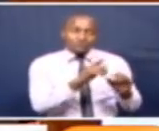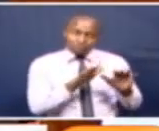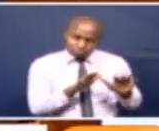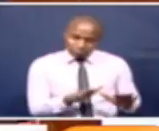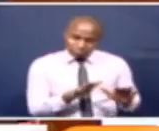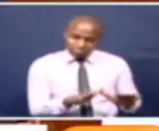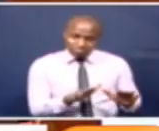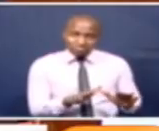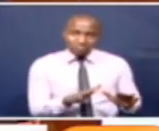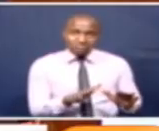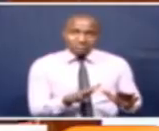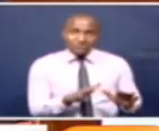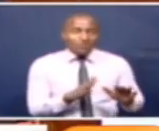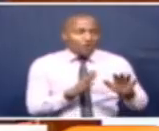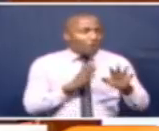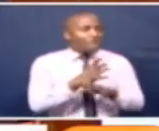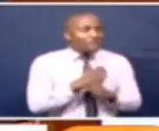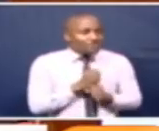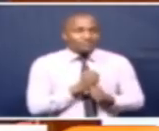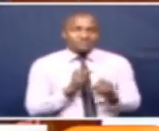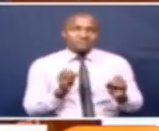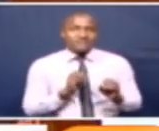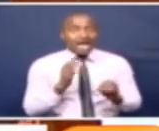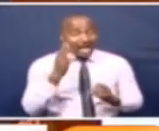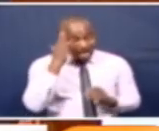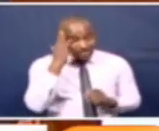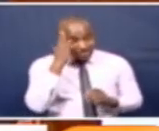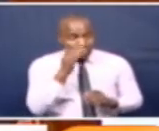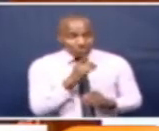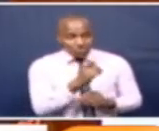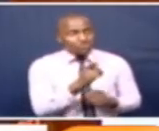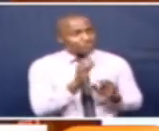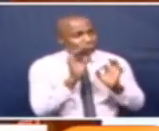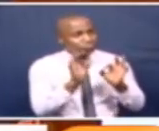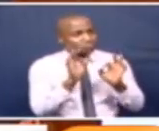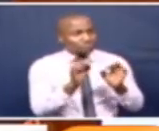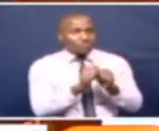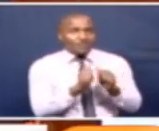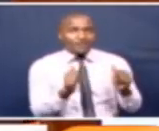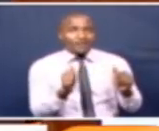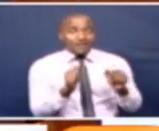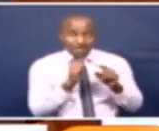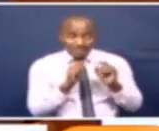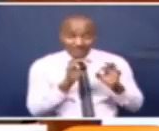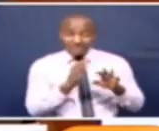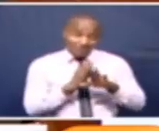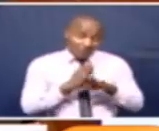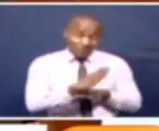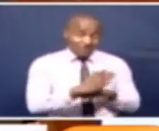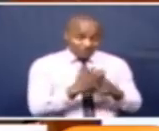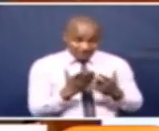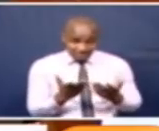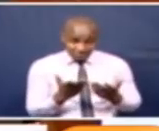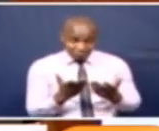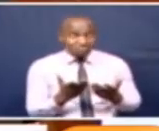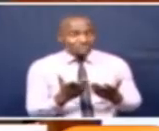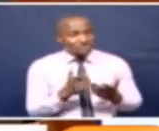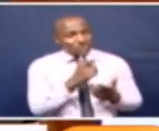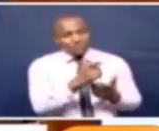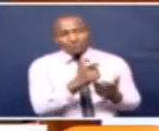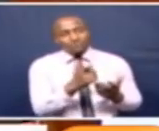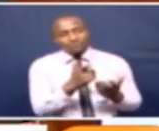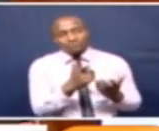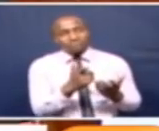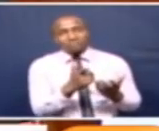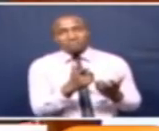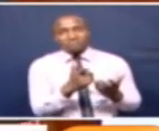calm. Don't be overconfident, because mm-hmm. I know you will perform well. But if you become overconfident, you may not give